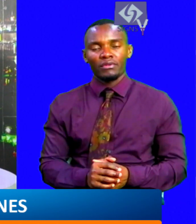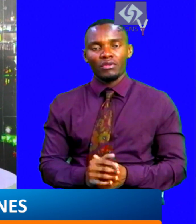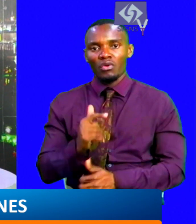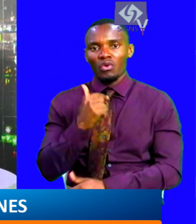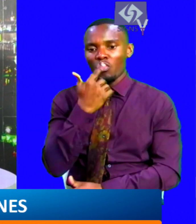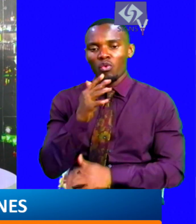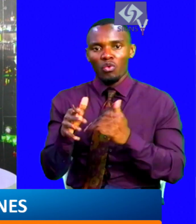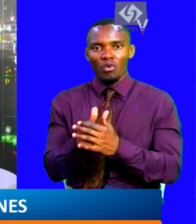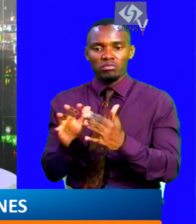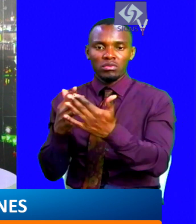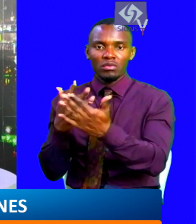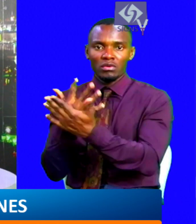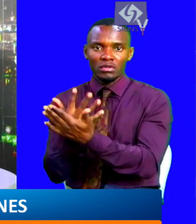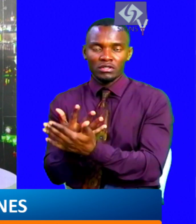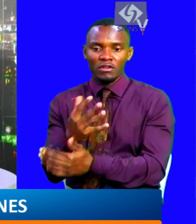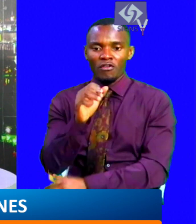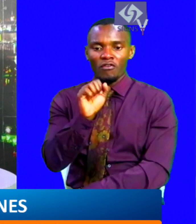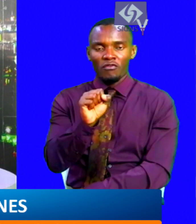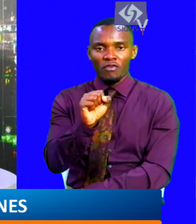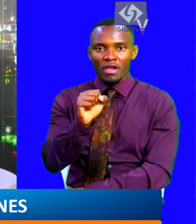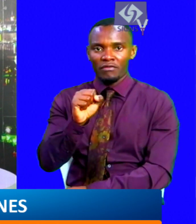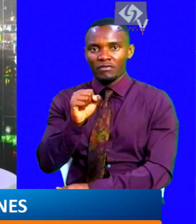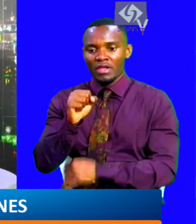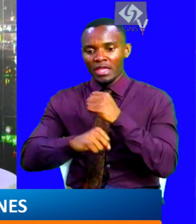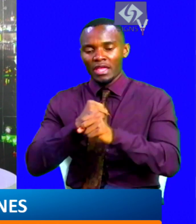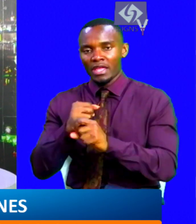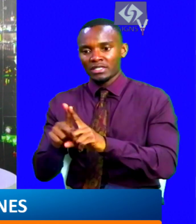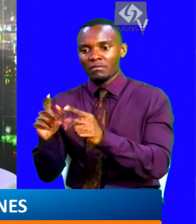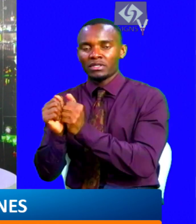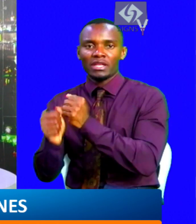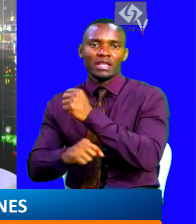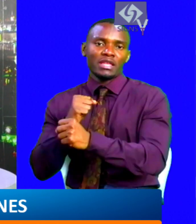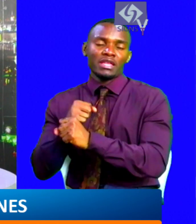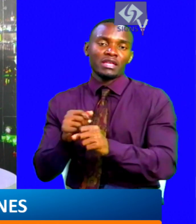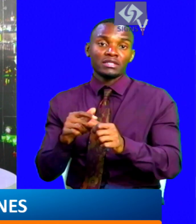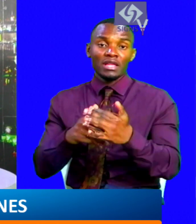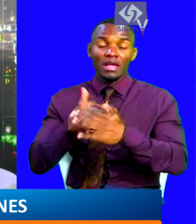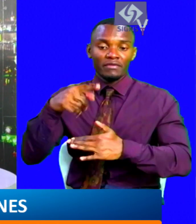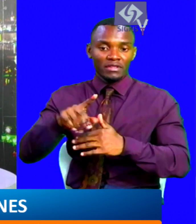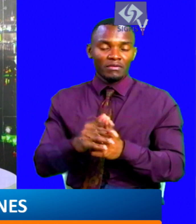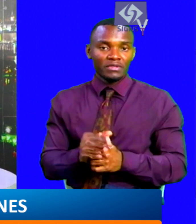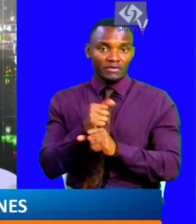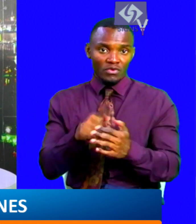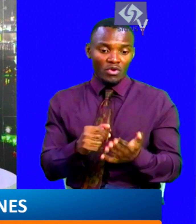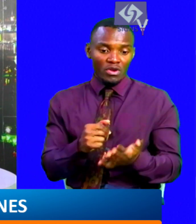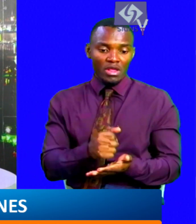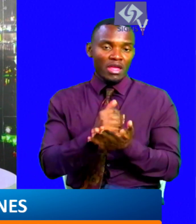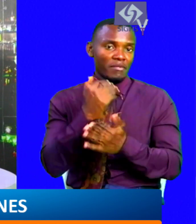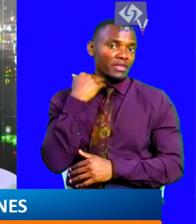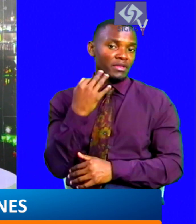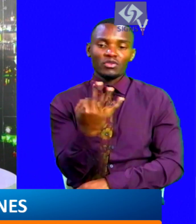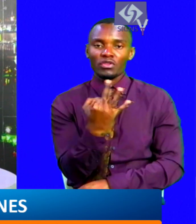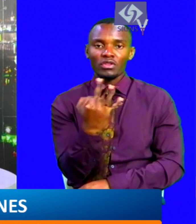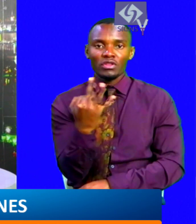prison after he was found guilty of causing a grievous harm to the minor. Now, Ochogo was charged alongside baby